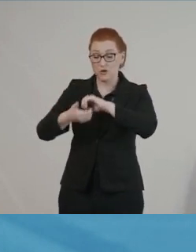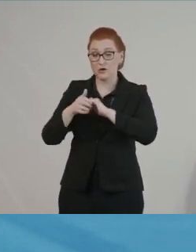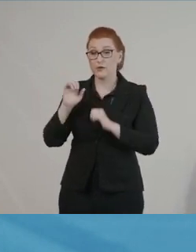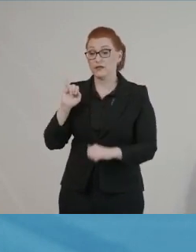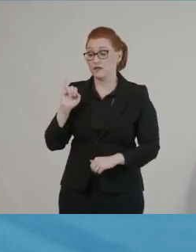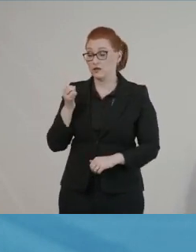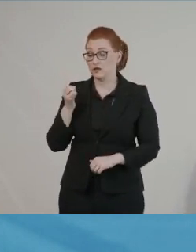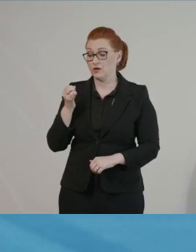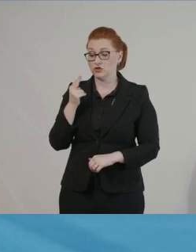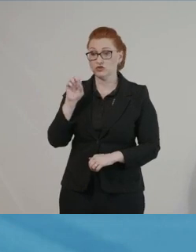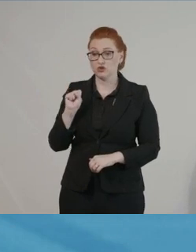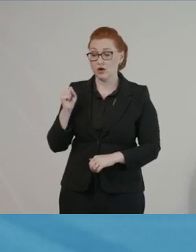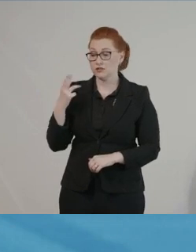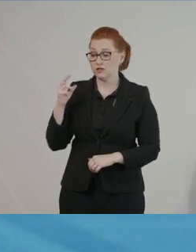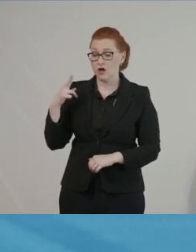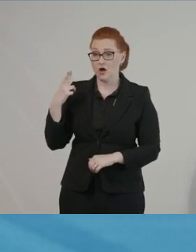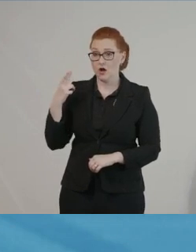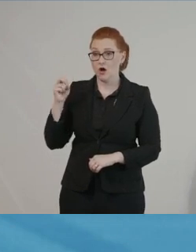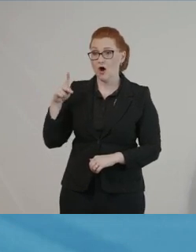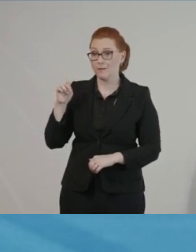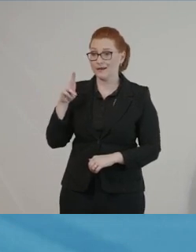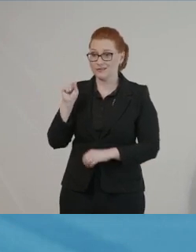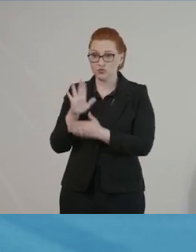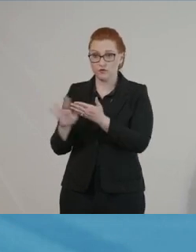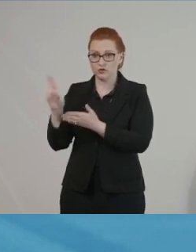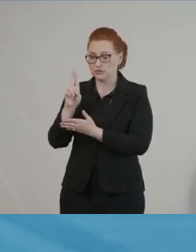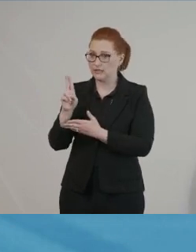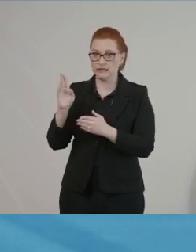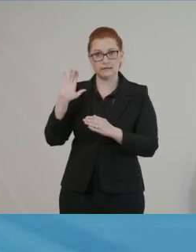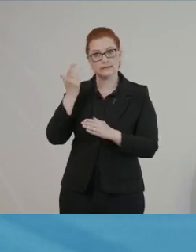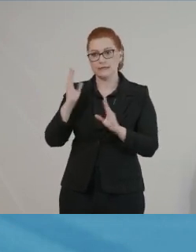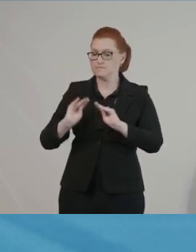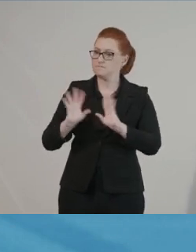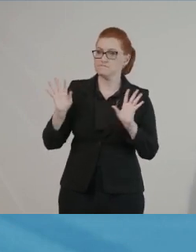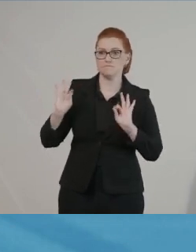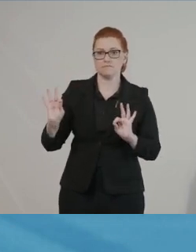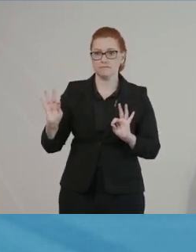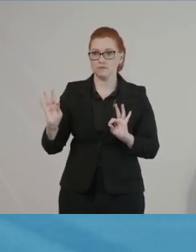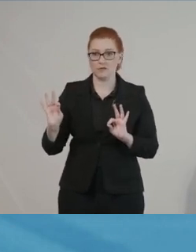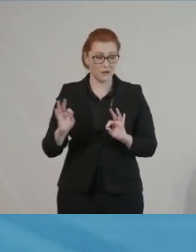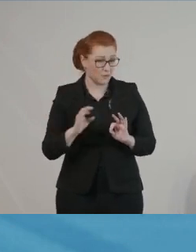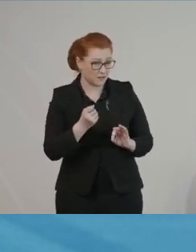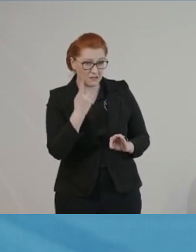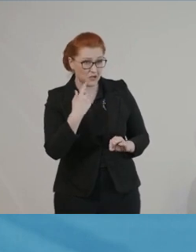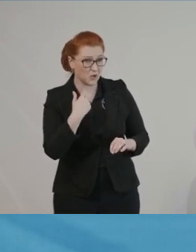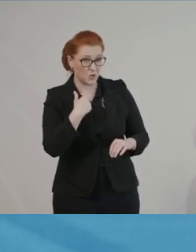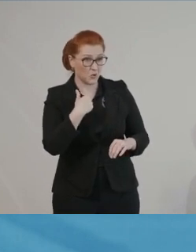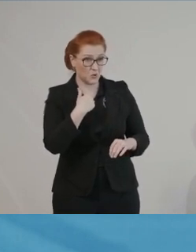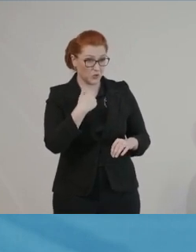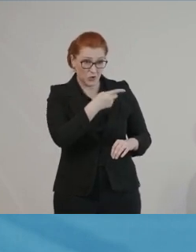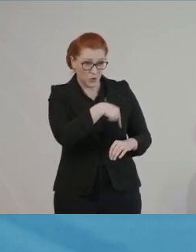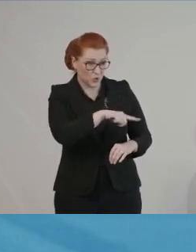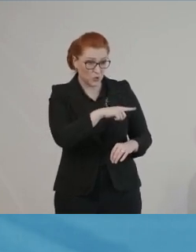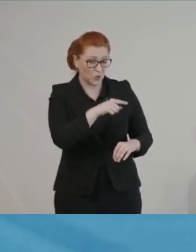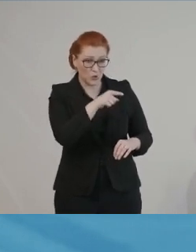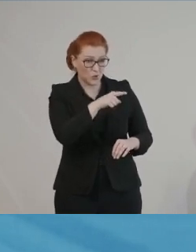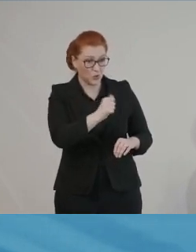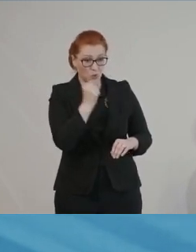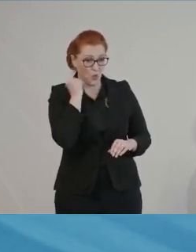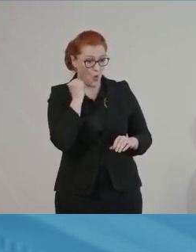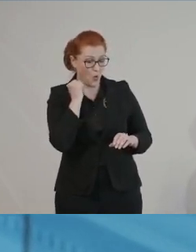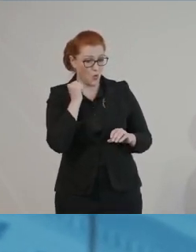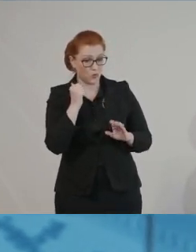model. But you guys aren't releasing the FEMA model specifically for We Arizona? have asked permission to release the FEMA model. We haven't gotten it